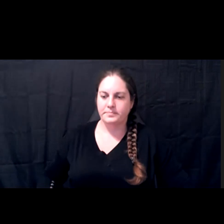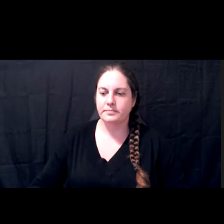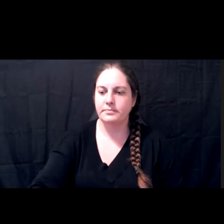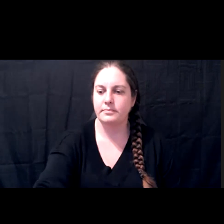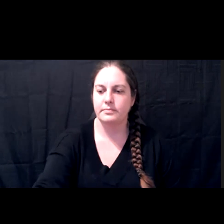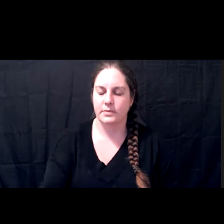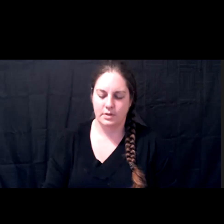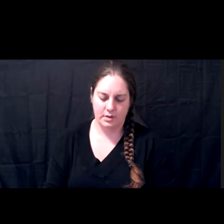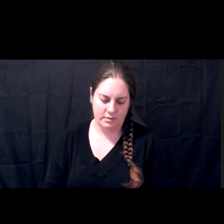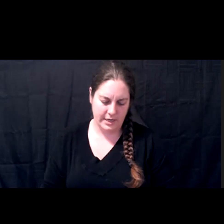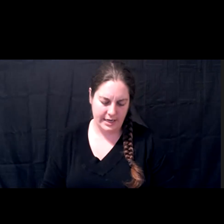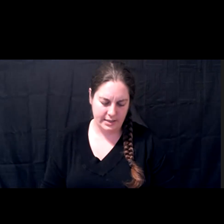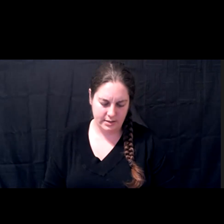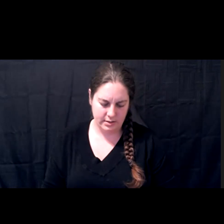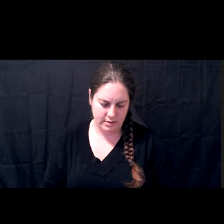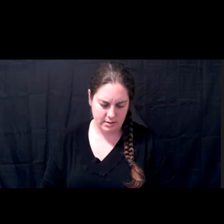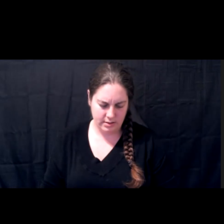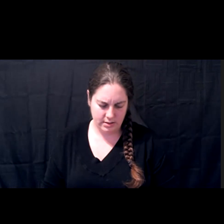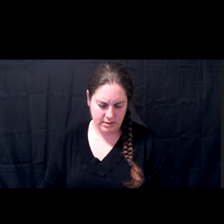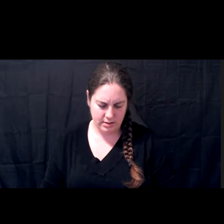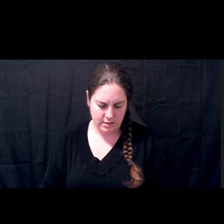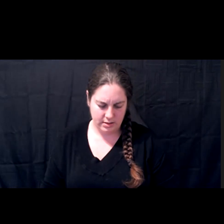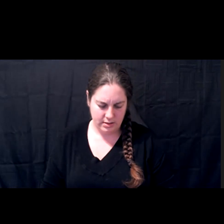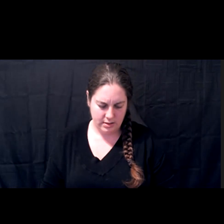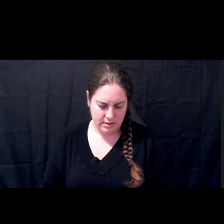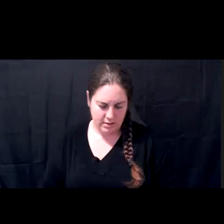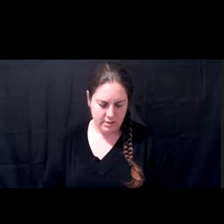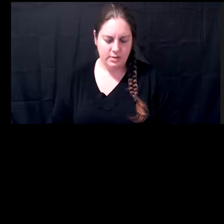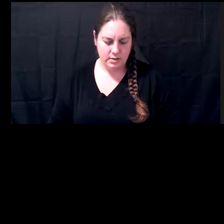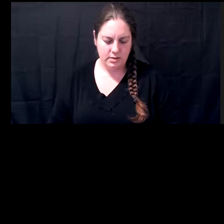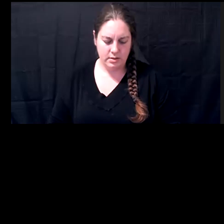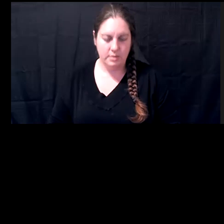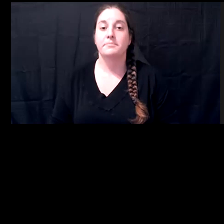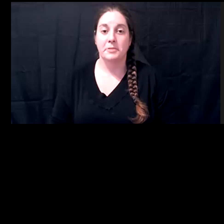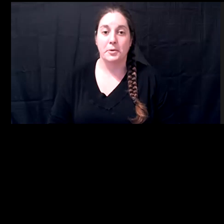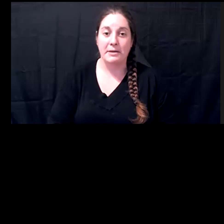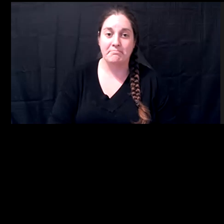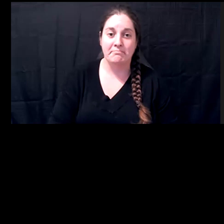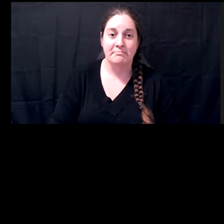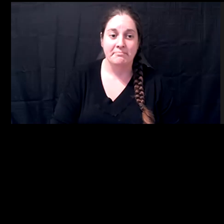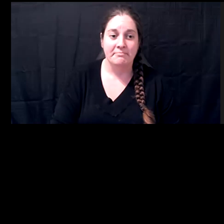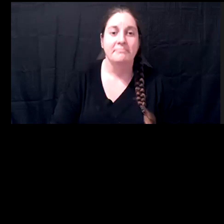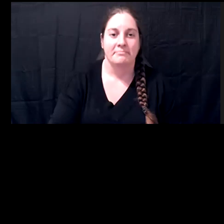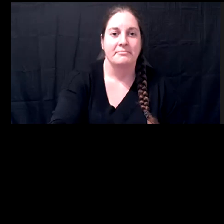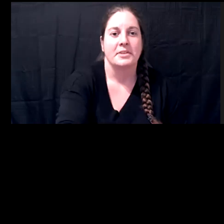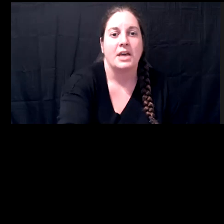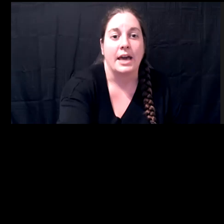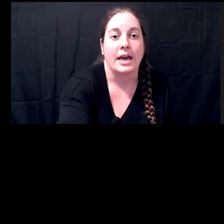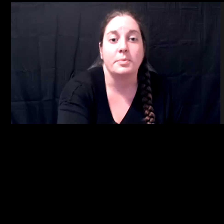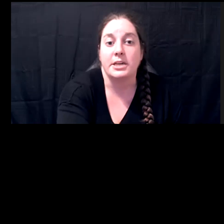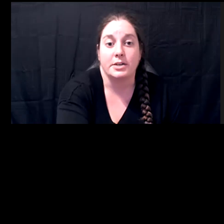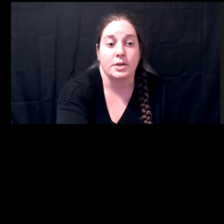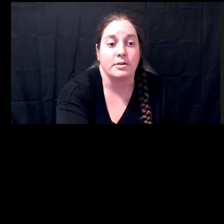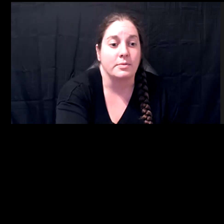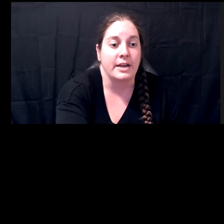right. All right. So I'll just mute and wait. Okay. Here we go. Here we go. I will